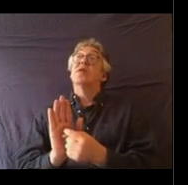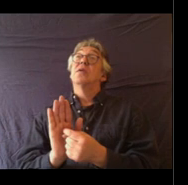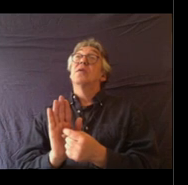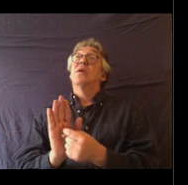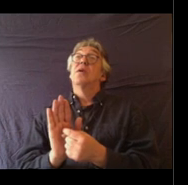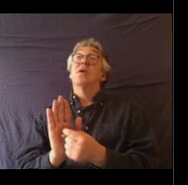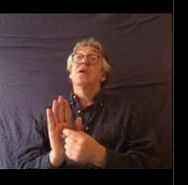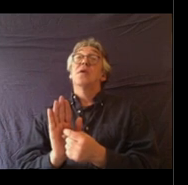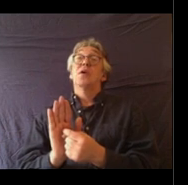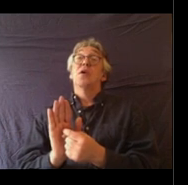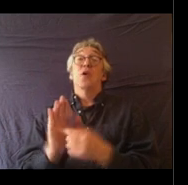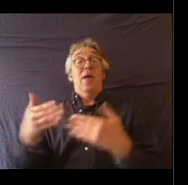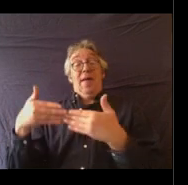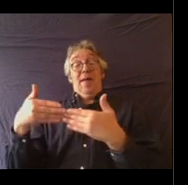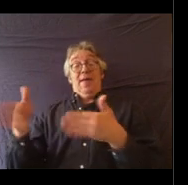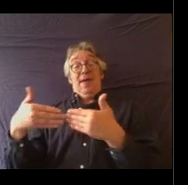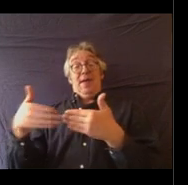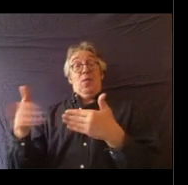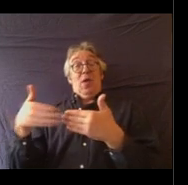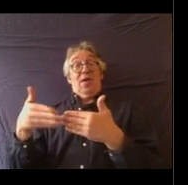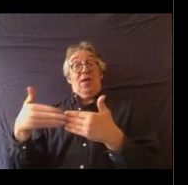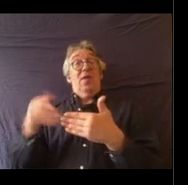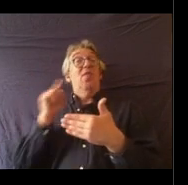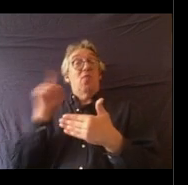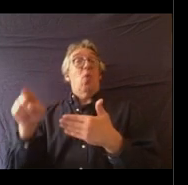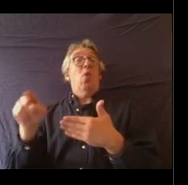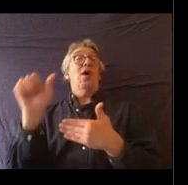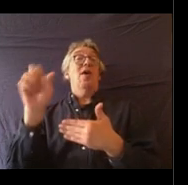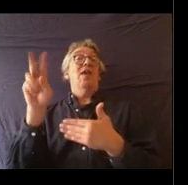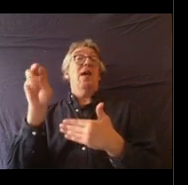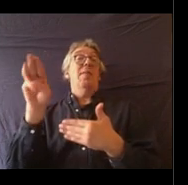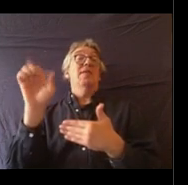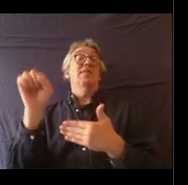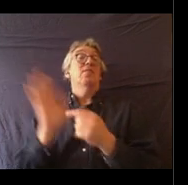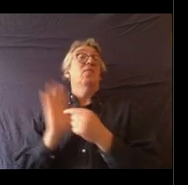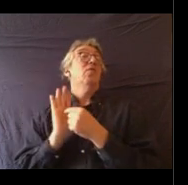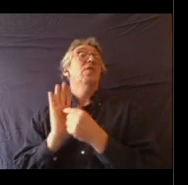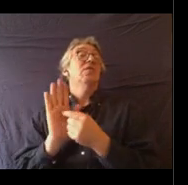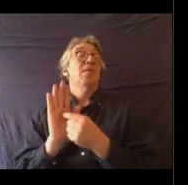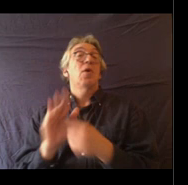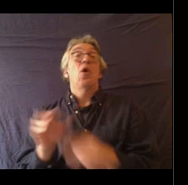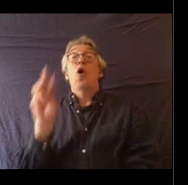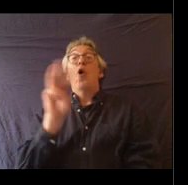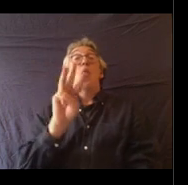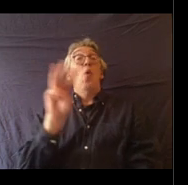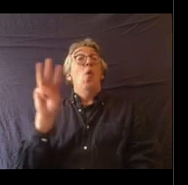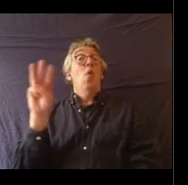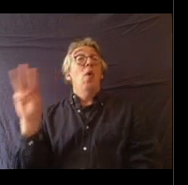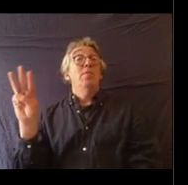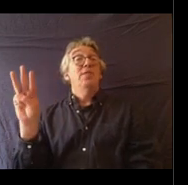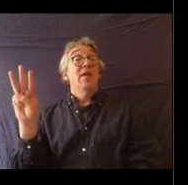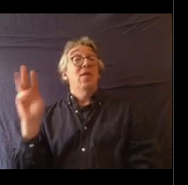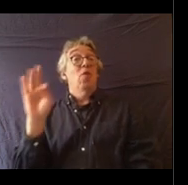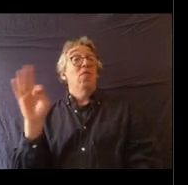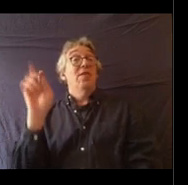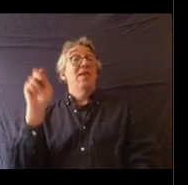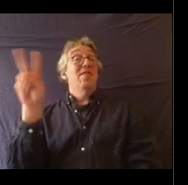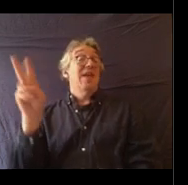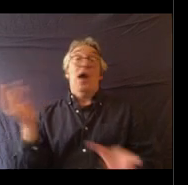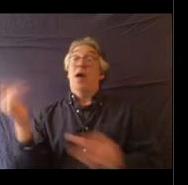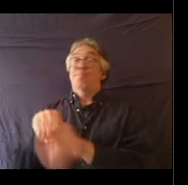to these audiovisual services, for example, the website of the TV channel, or the mobile